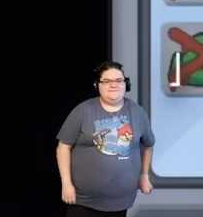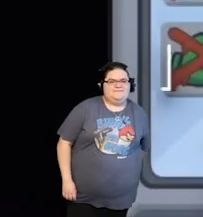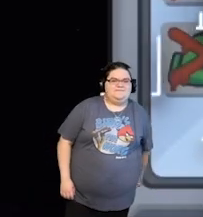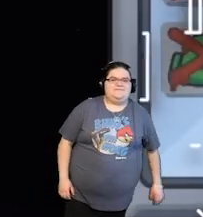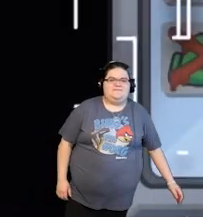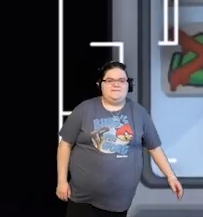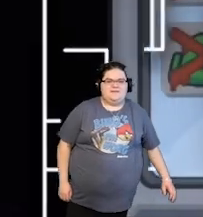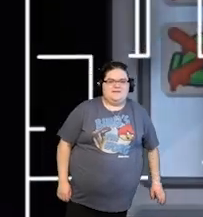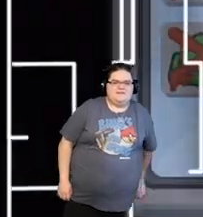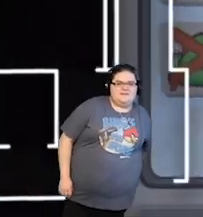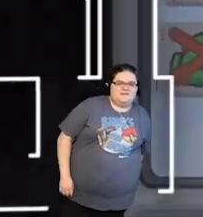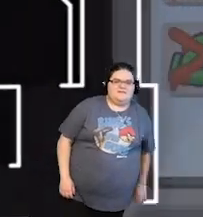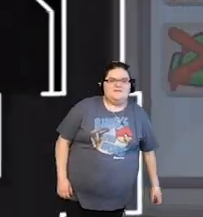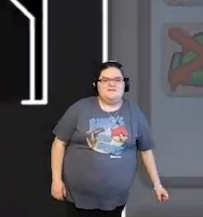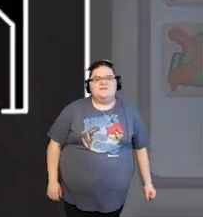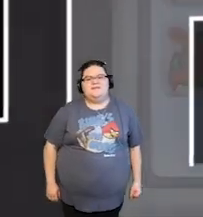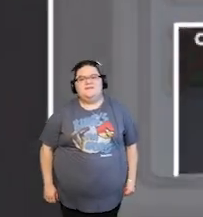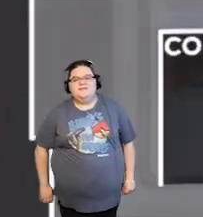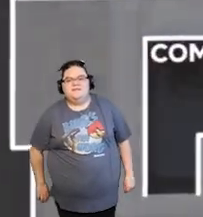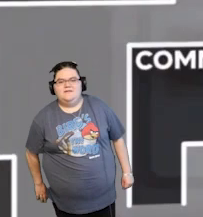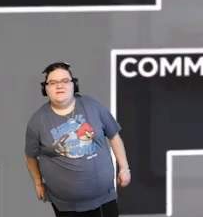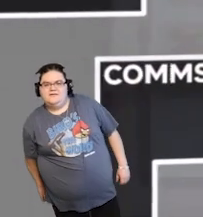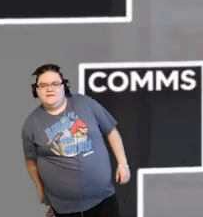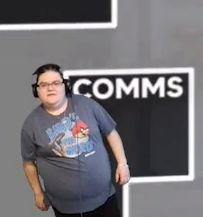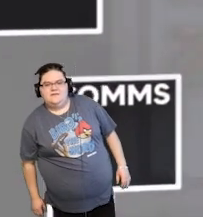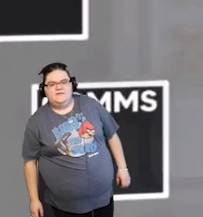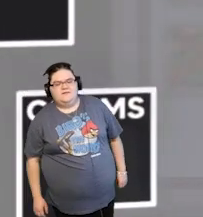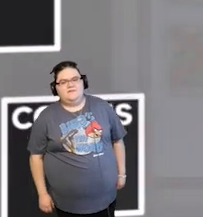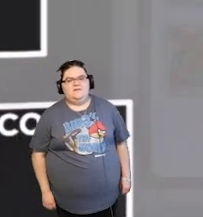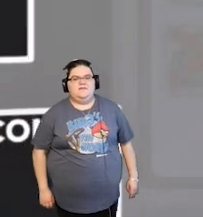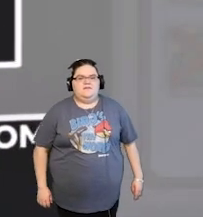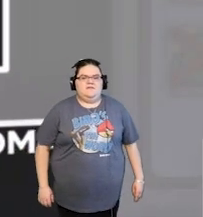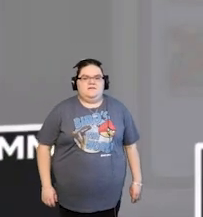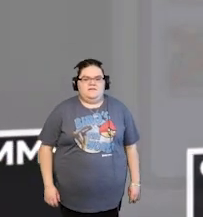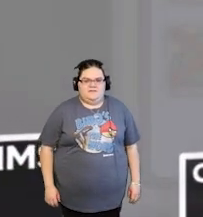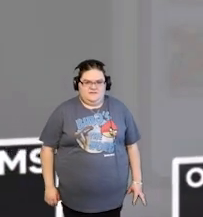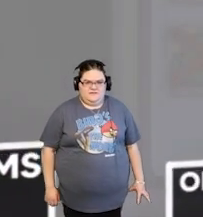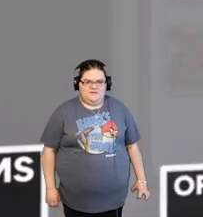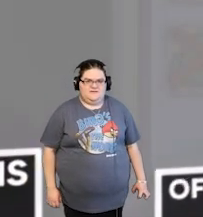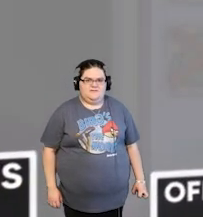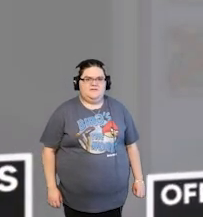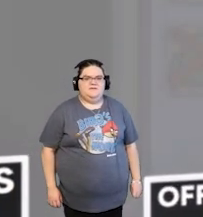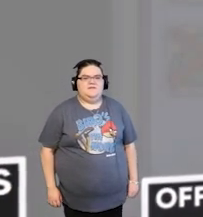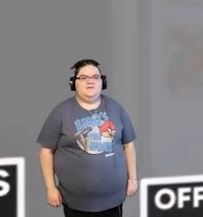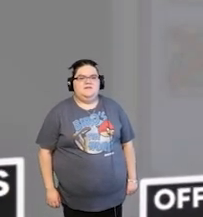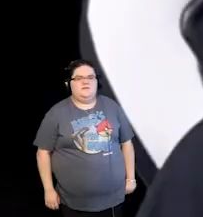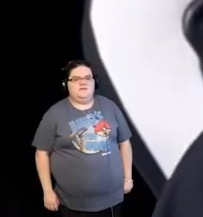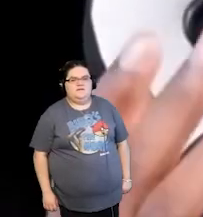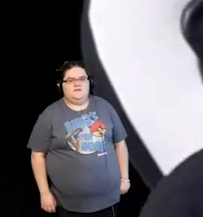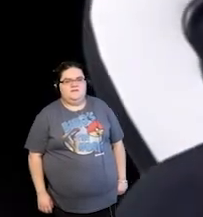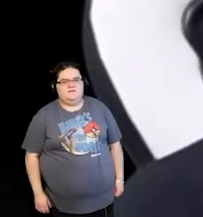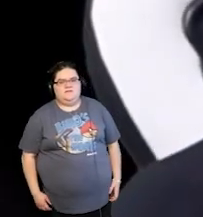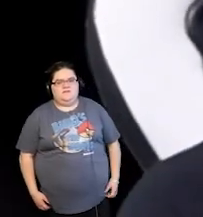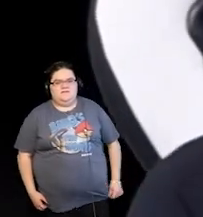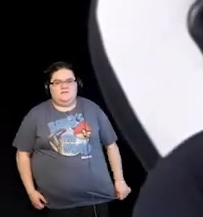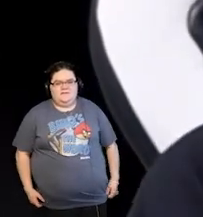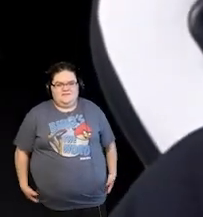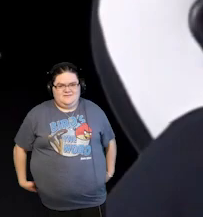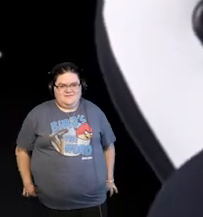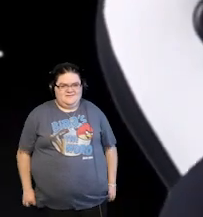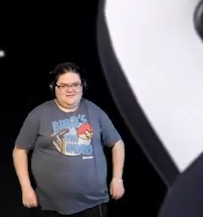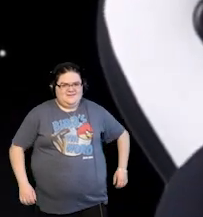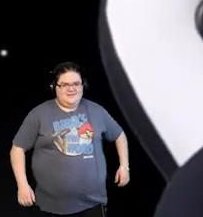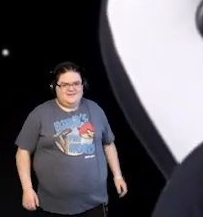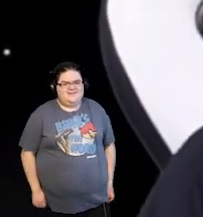Wait, let me finish, Ethan. Reactor went off. I went to do right side reactor so I could call a meeting. And I called the meeting. Yeah, and Vic went right side as well. And now he's right dead.